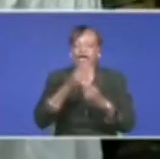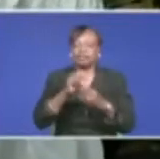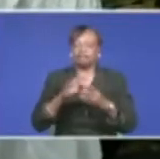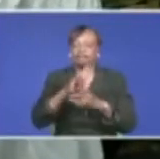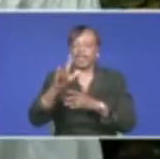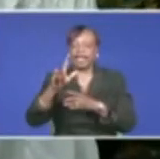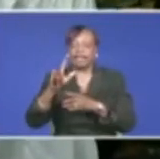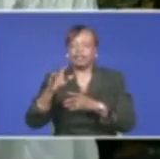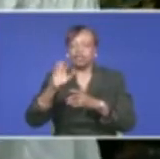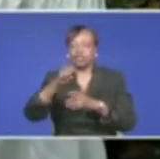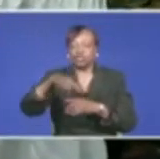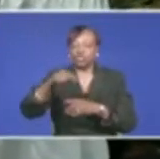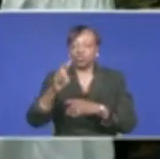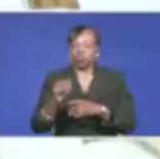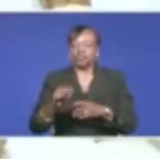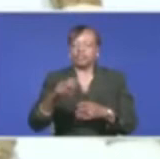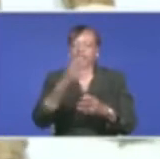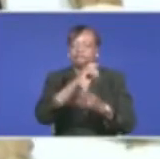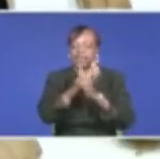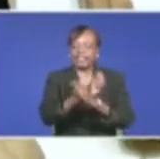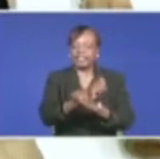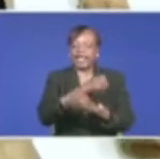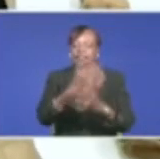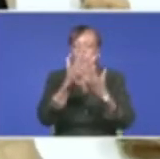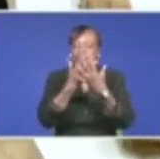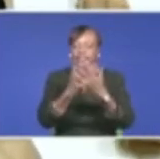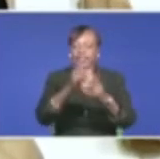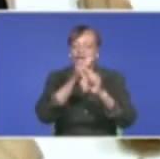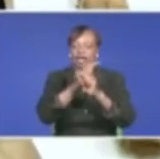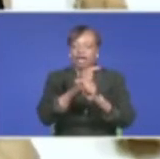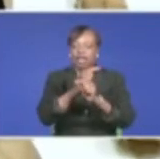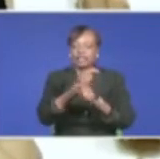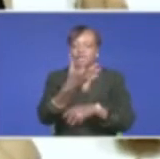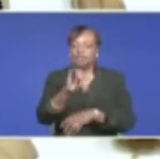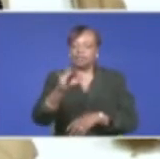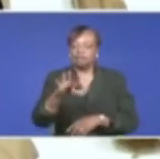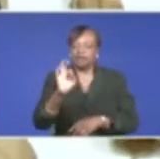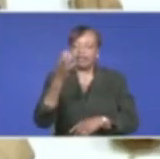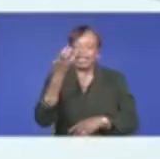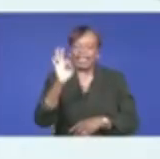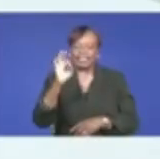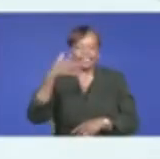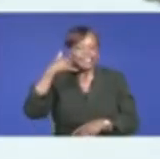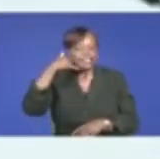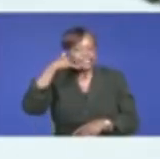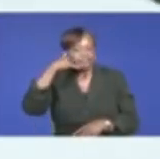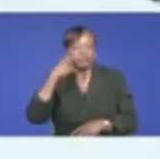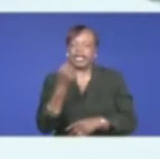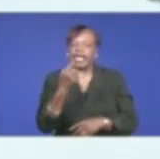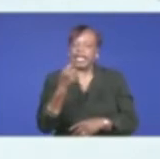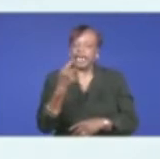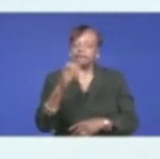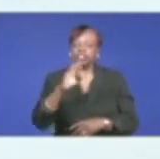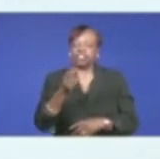with the Defense Force and prison guards. We were able to recover 19 cell phones, 11